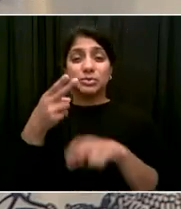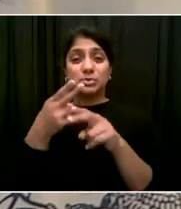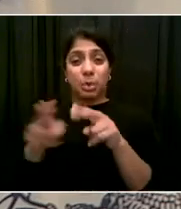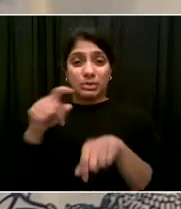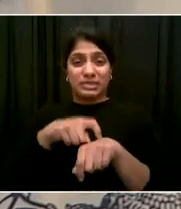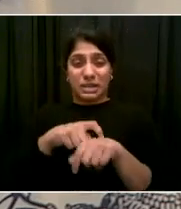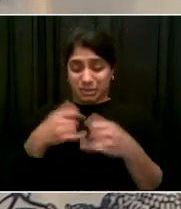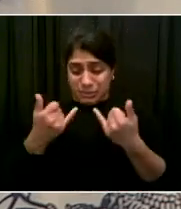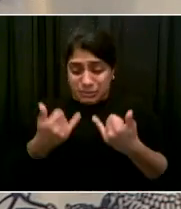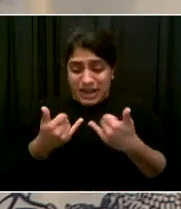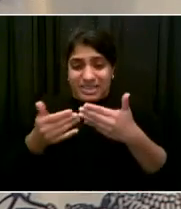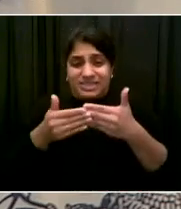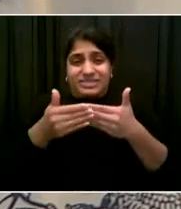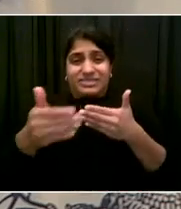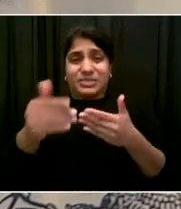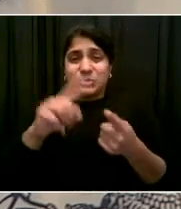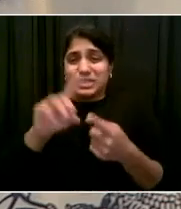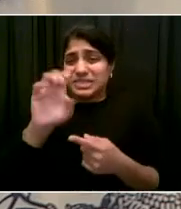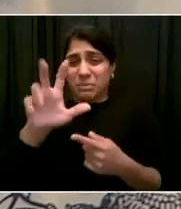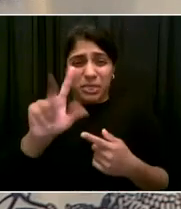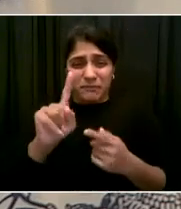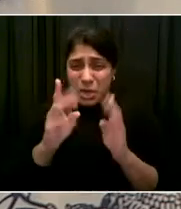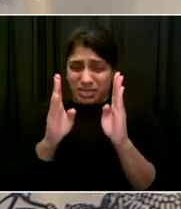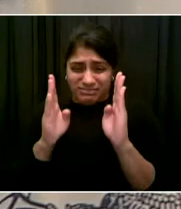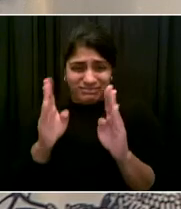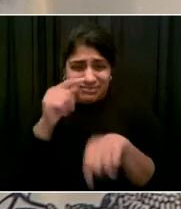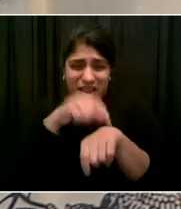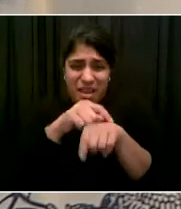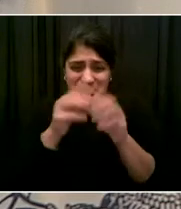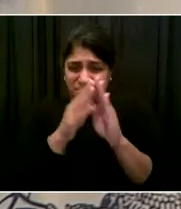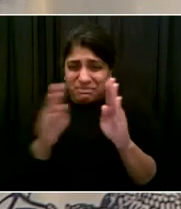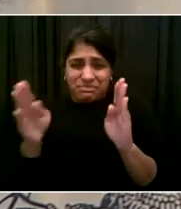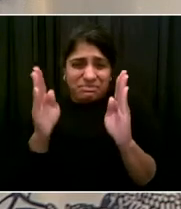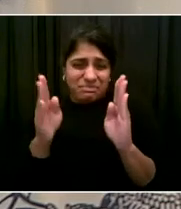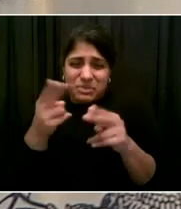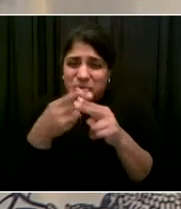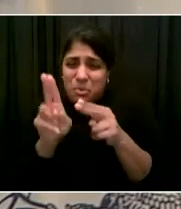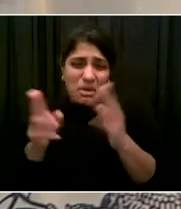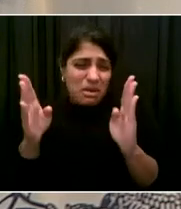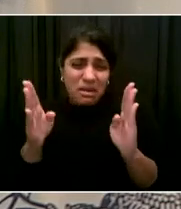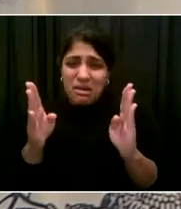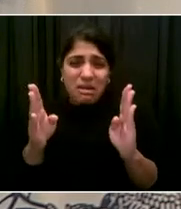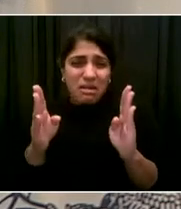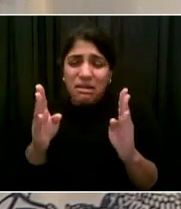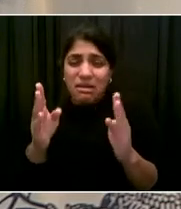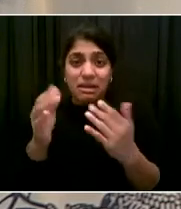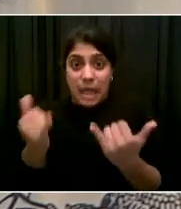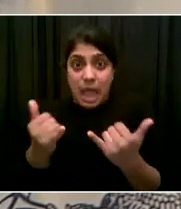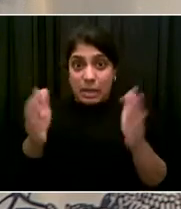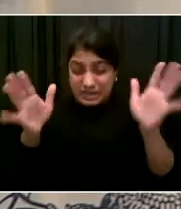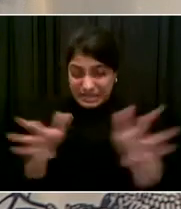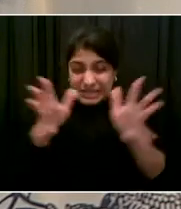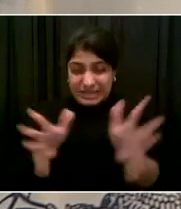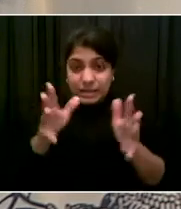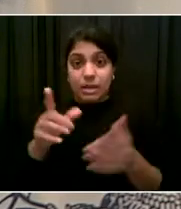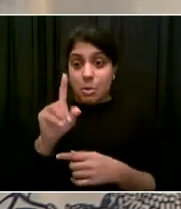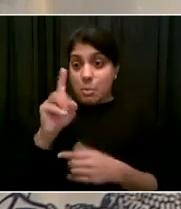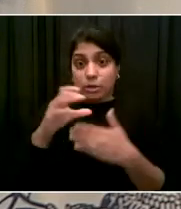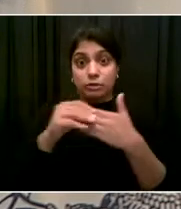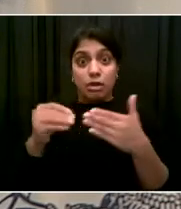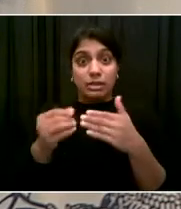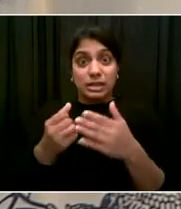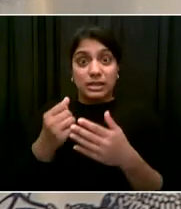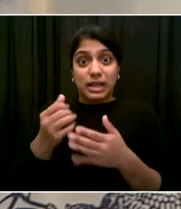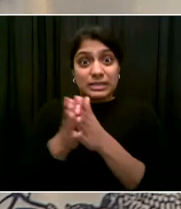to spend whatever it takes. We need to get the folks to get these boosters. That will be the difference maker. Our next question goes to